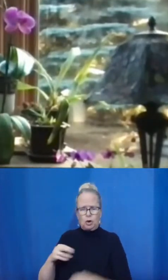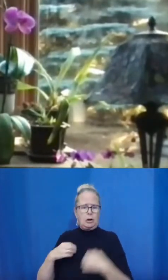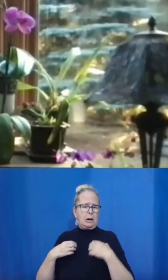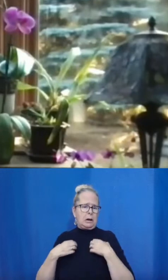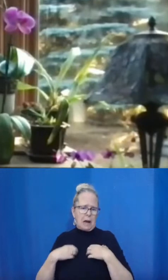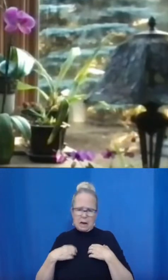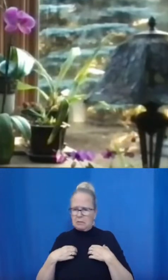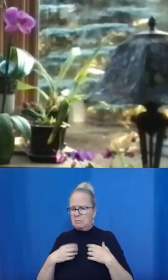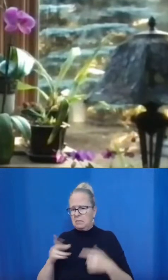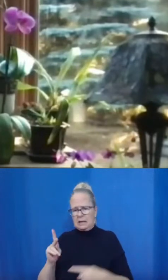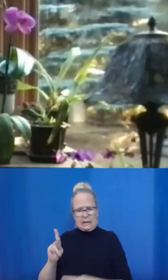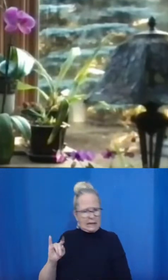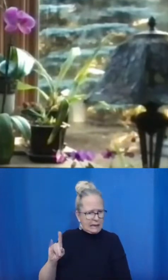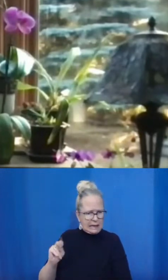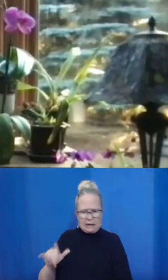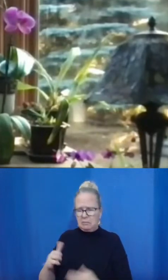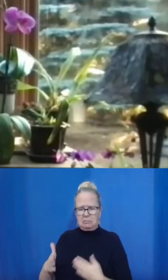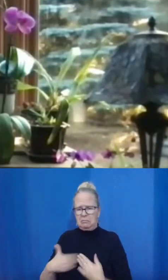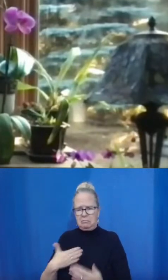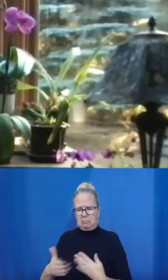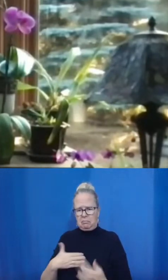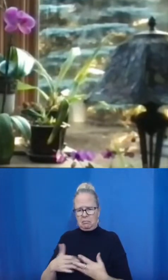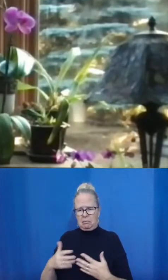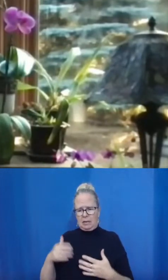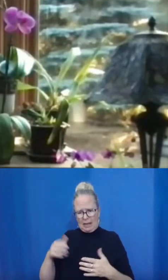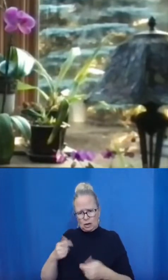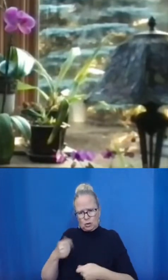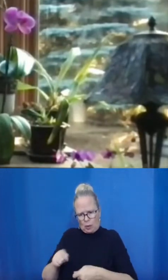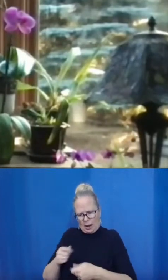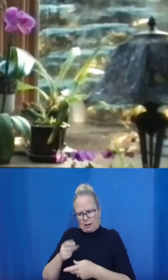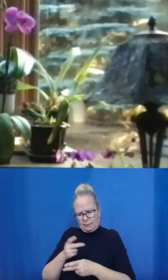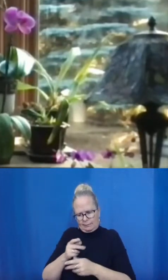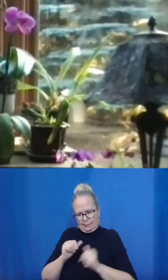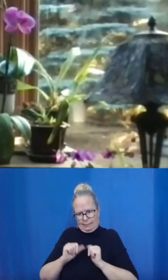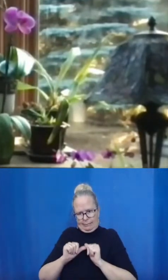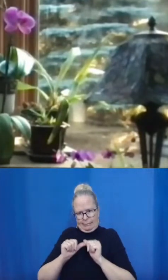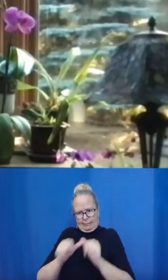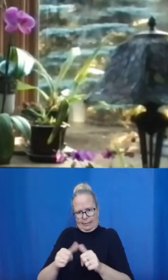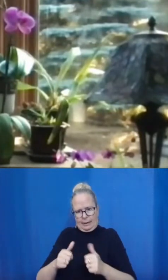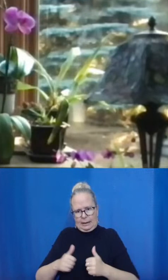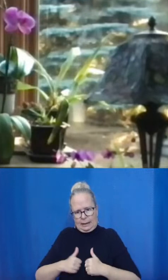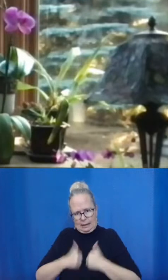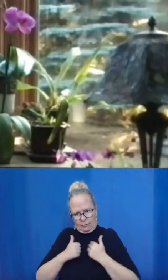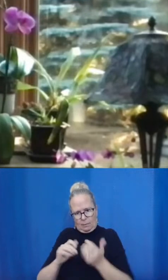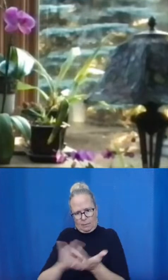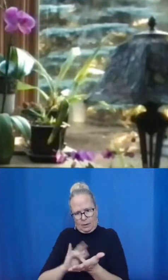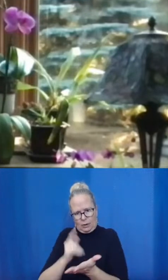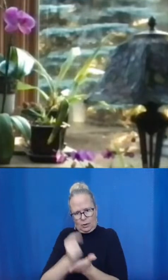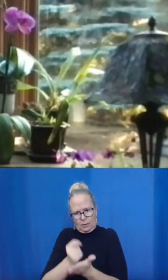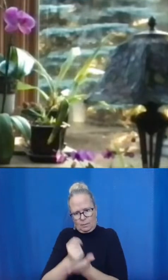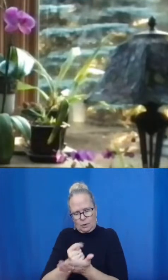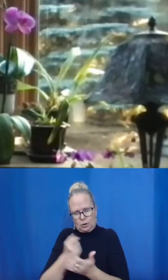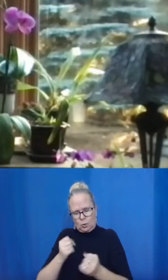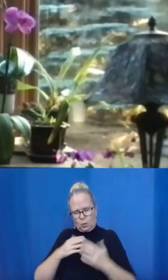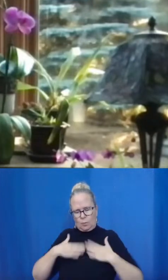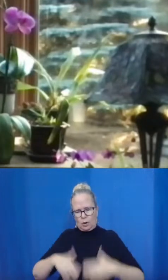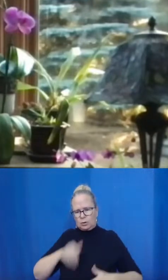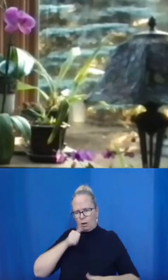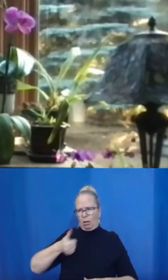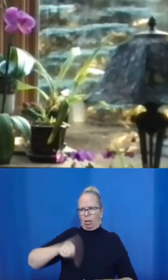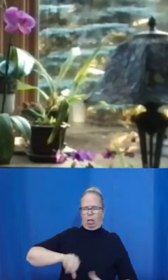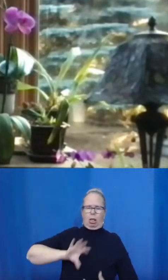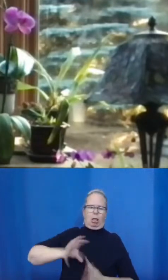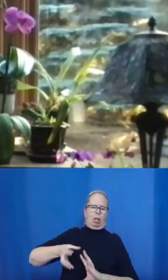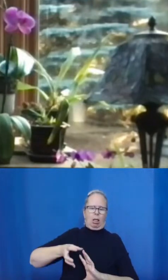myeloma, this renders them at much greater risk of acquiring COVID-19 and unfortunately a much higher risk